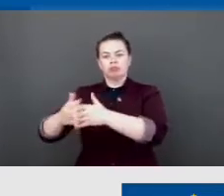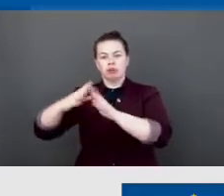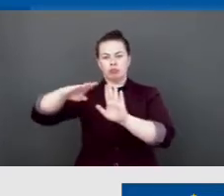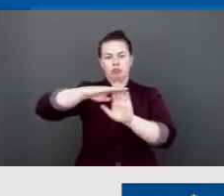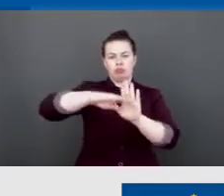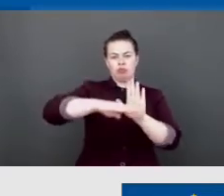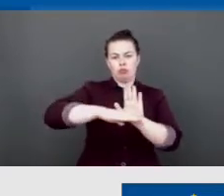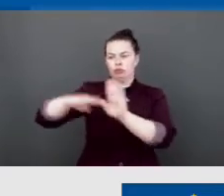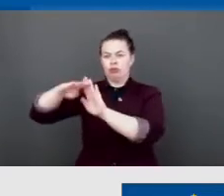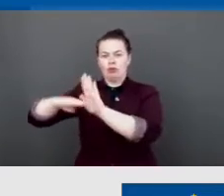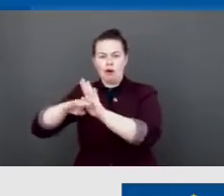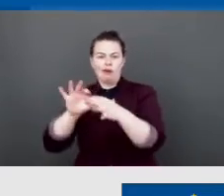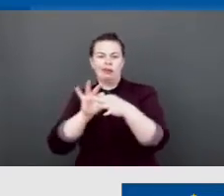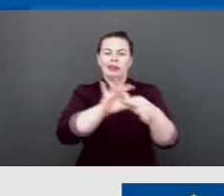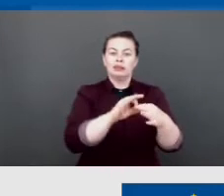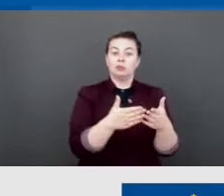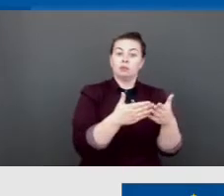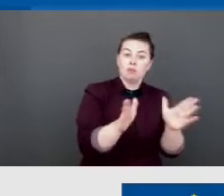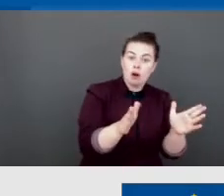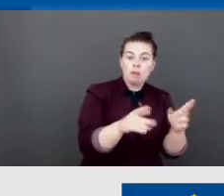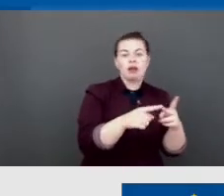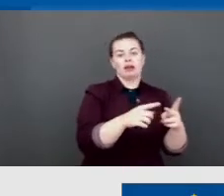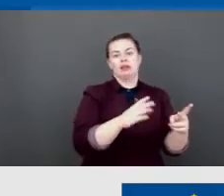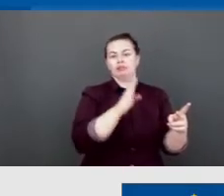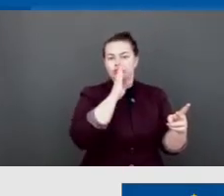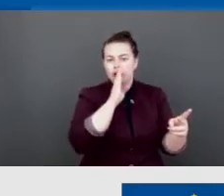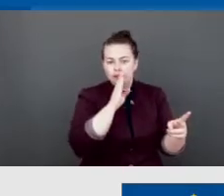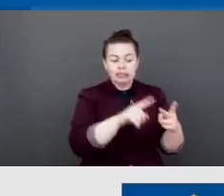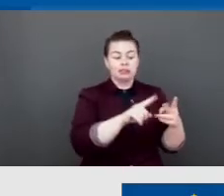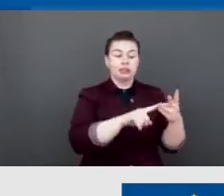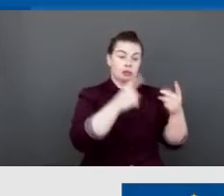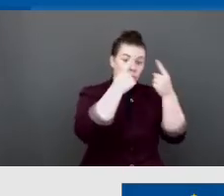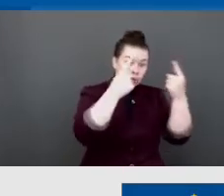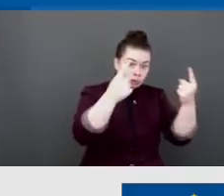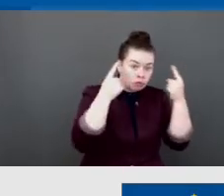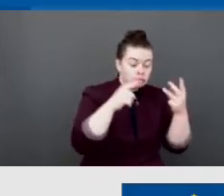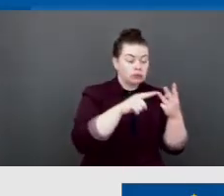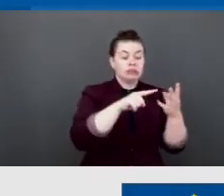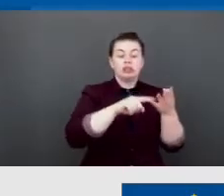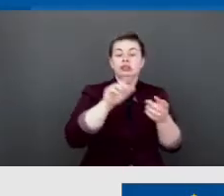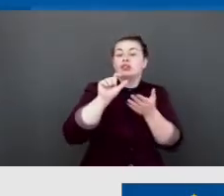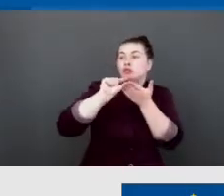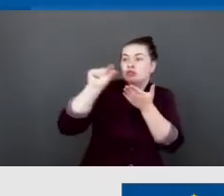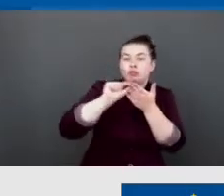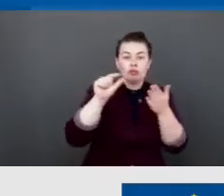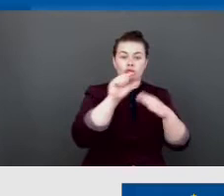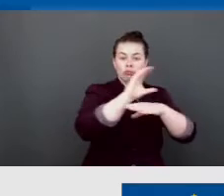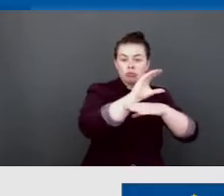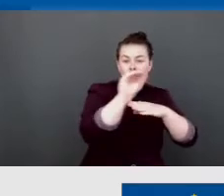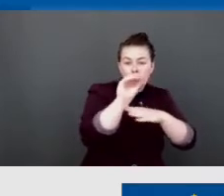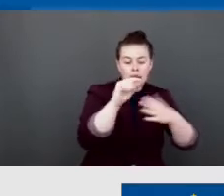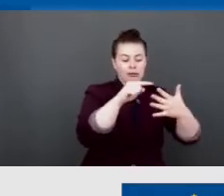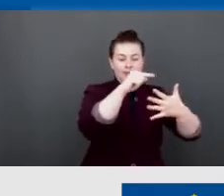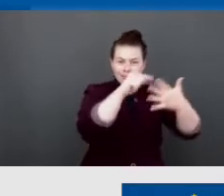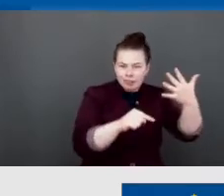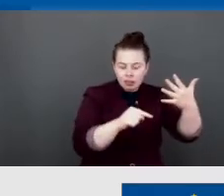have been established protocols with other public and private sectors, health, universities, research, insurance companies,